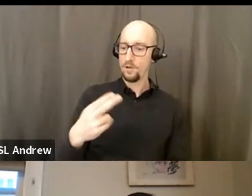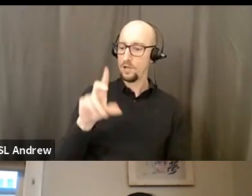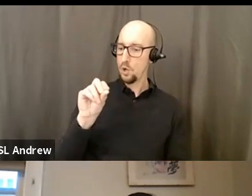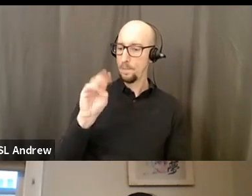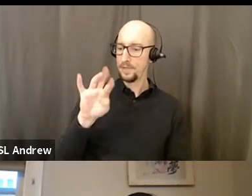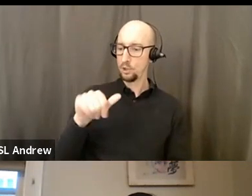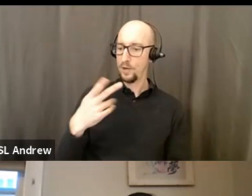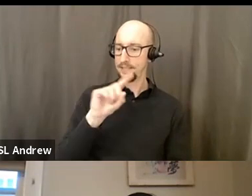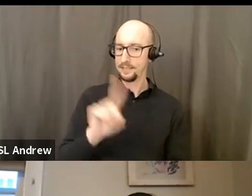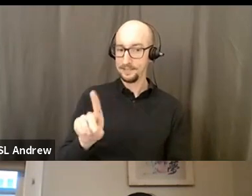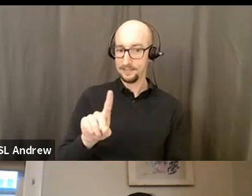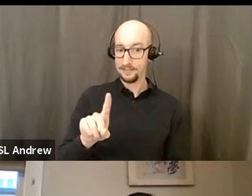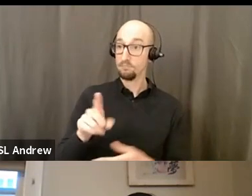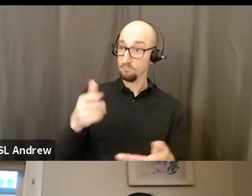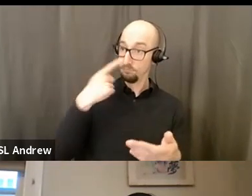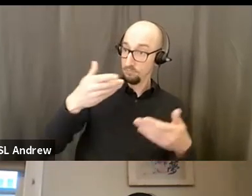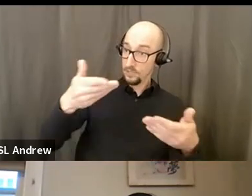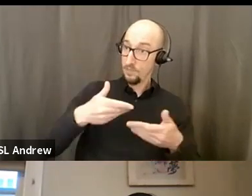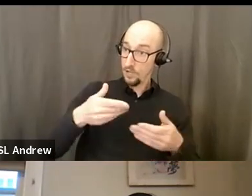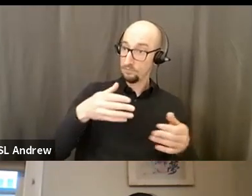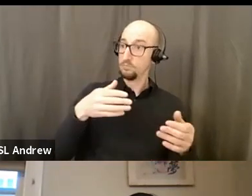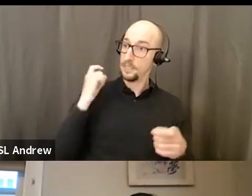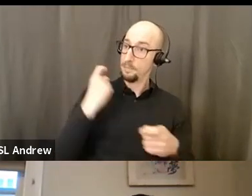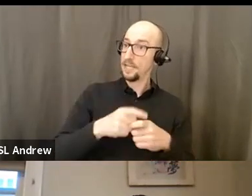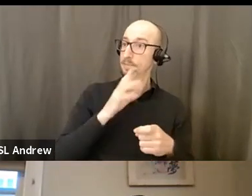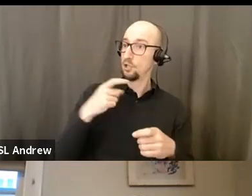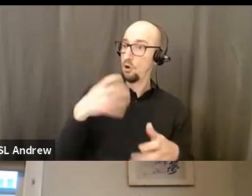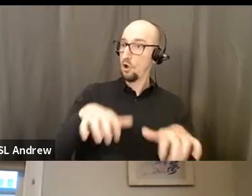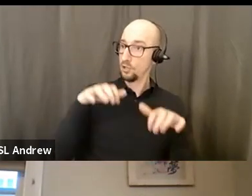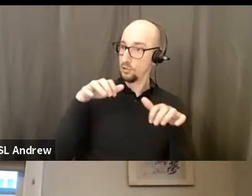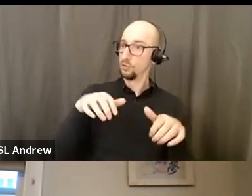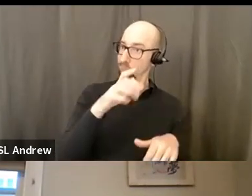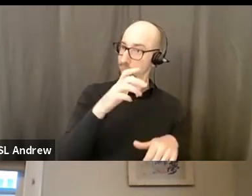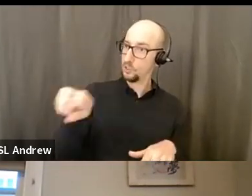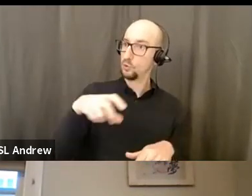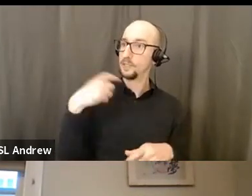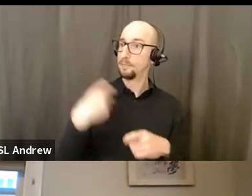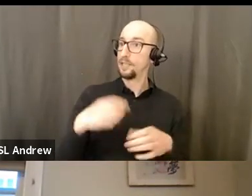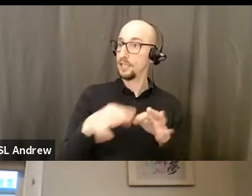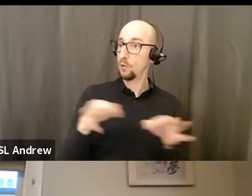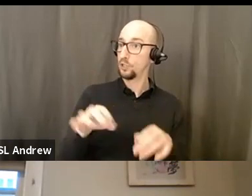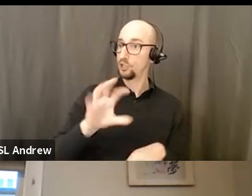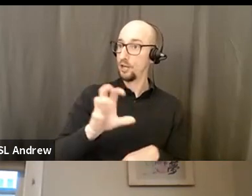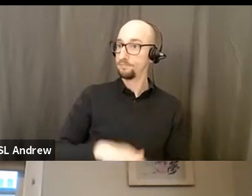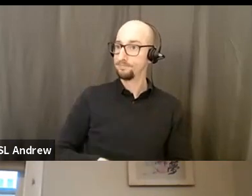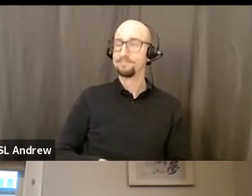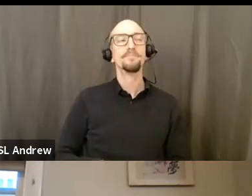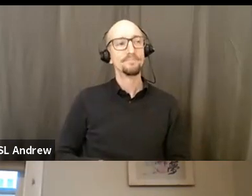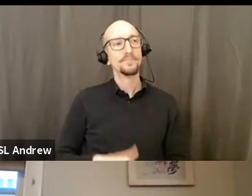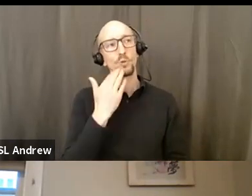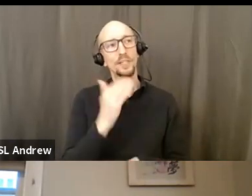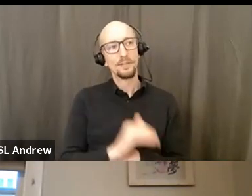our Spanish-speaking audience to switch to the Zoom channel in Spanish? Hello, good evening, Mr. Contempasis.